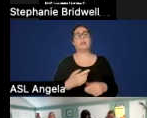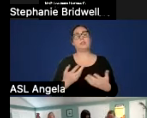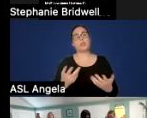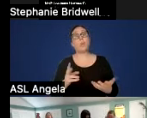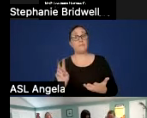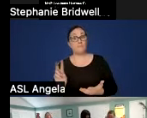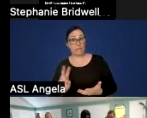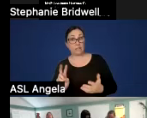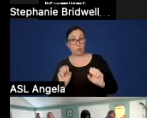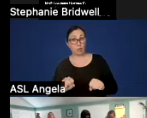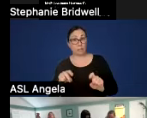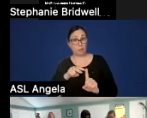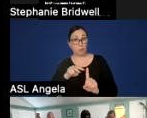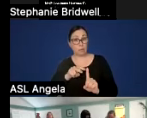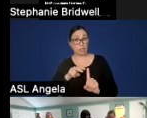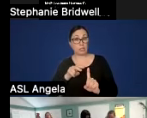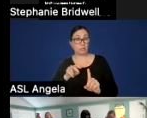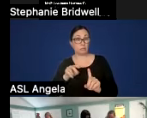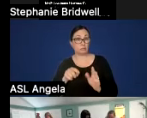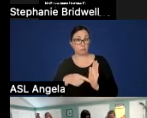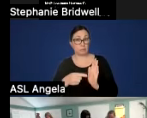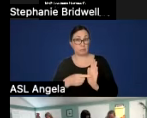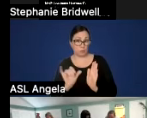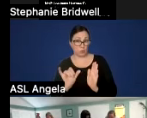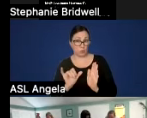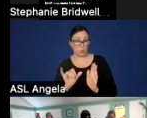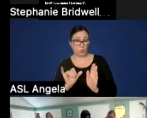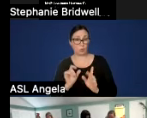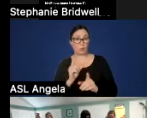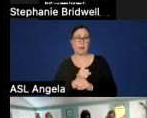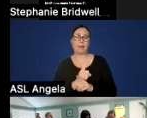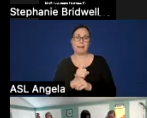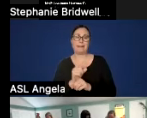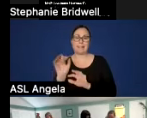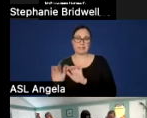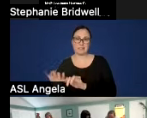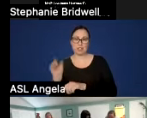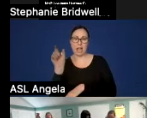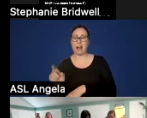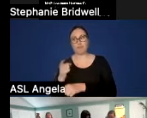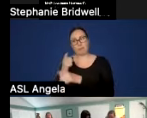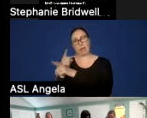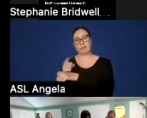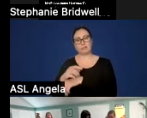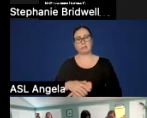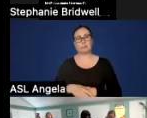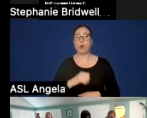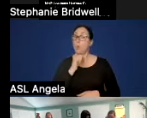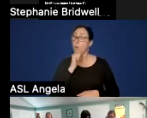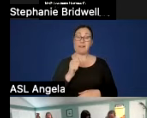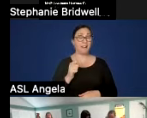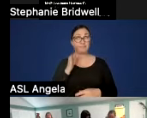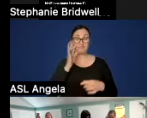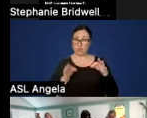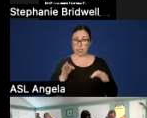case as well. So knowing that we're not judging the victim, right? And we're not talking about their specific case, it's really in